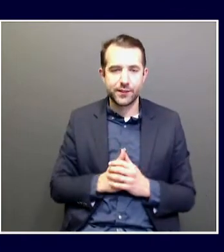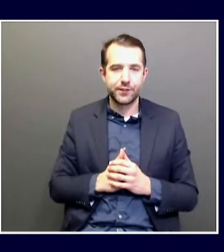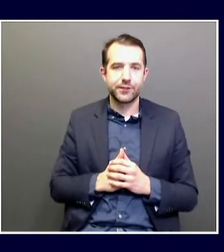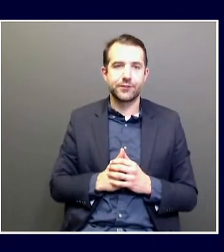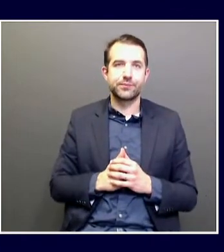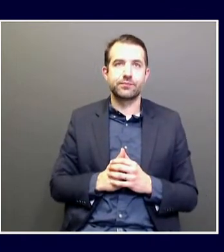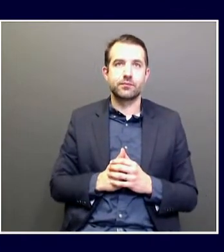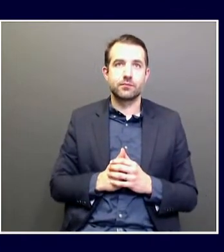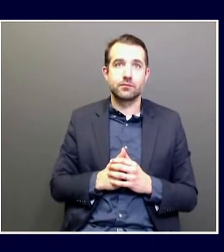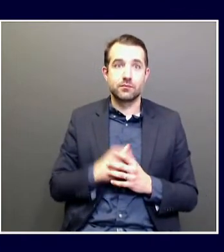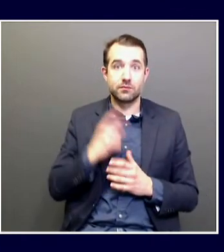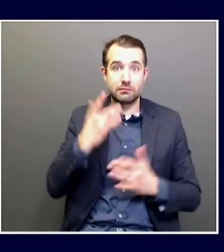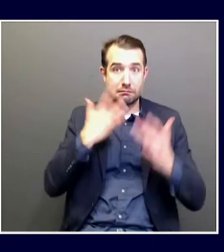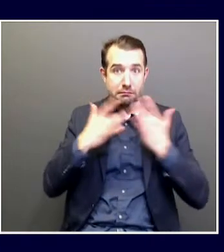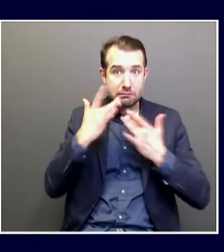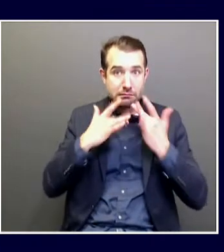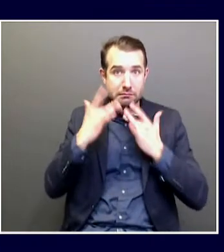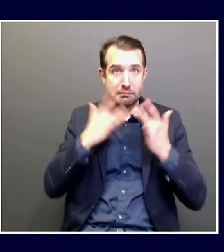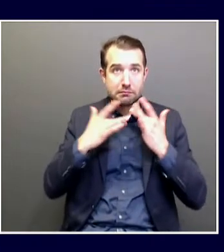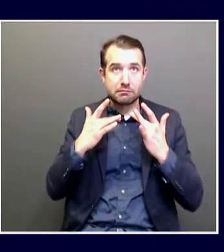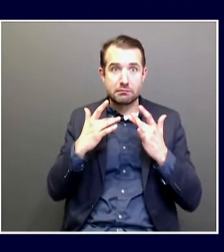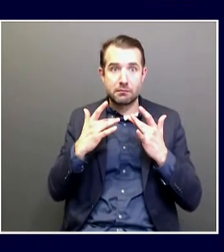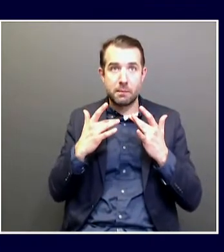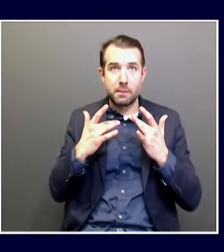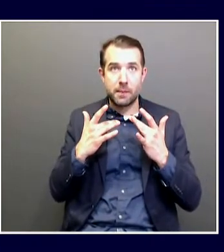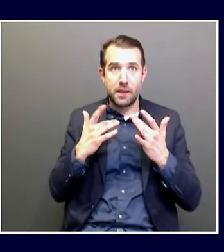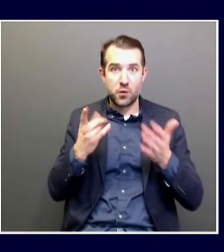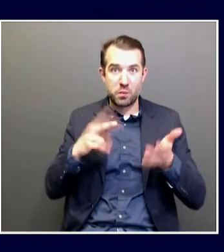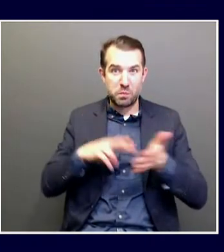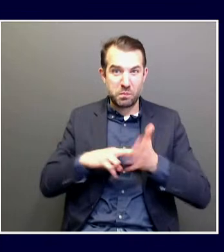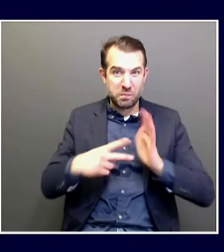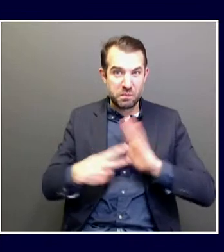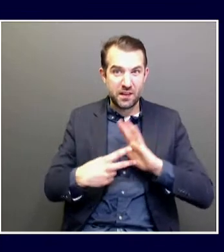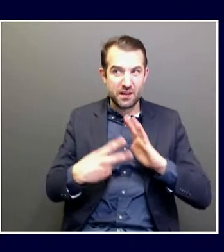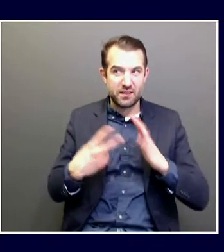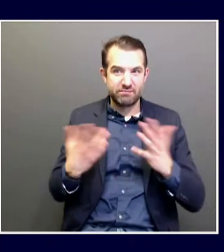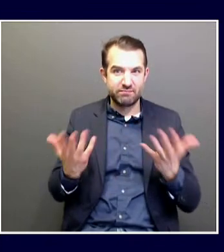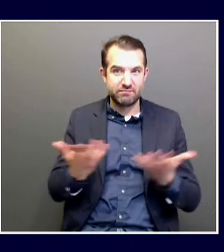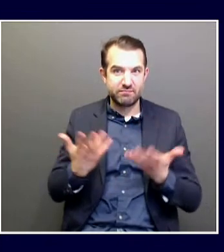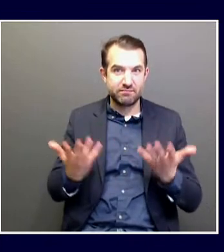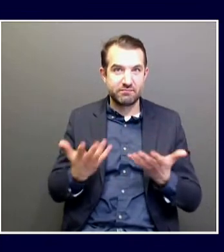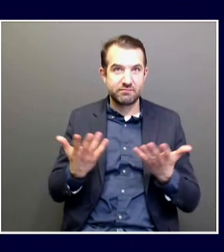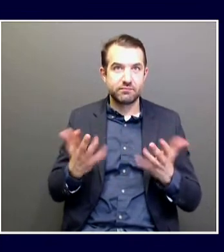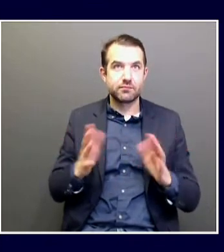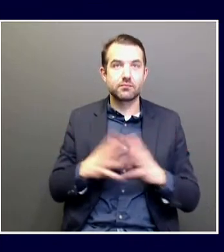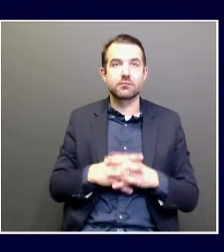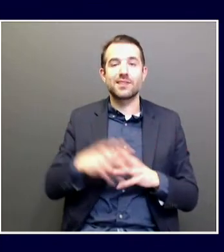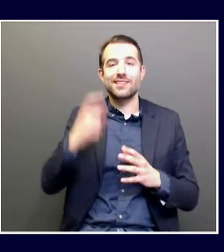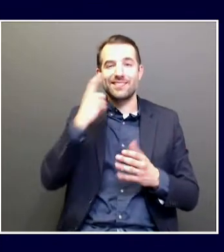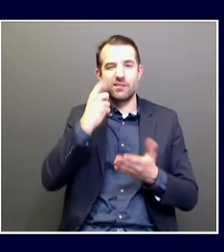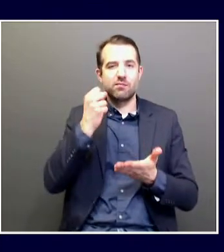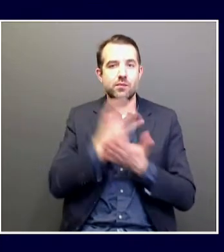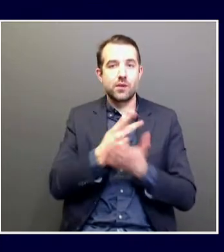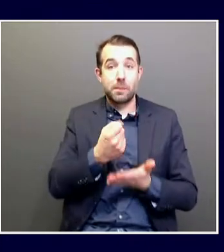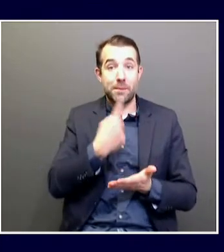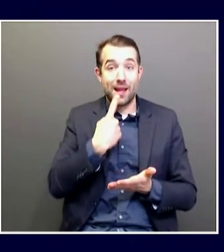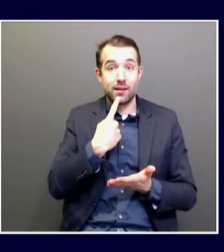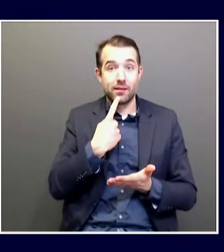you're larger supply than the pill that was just approved today,